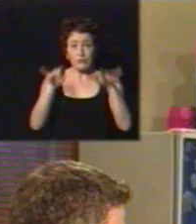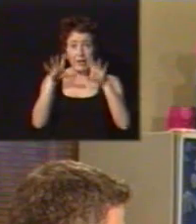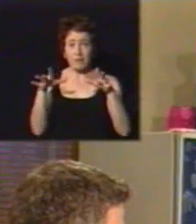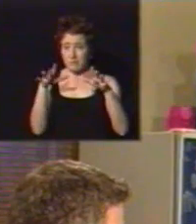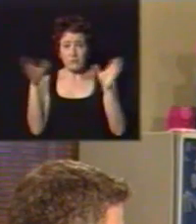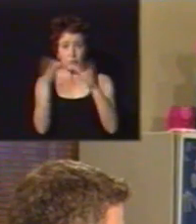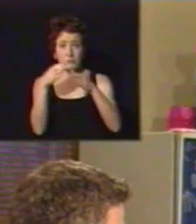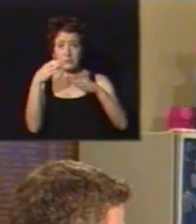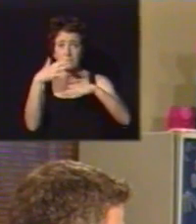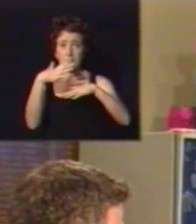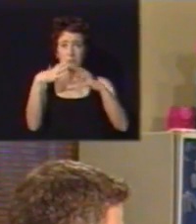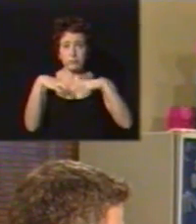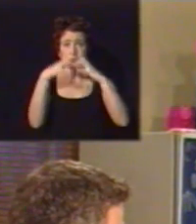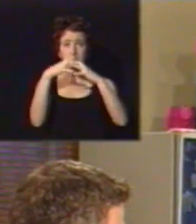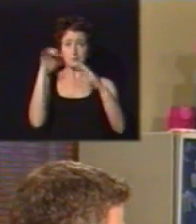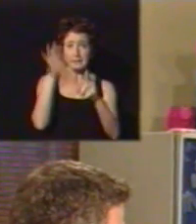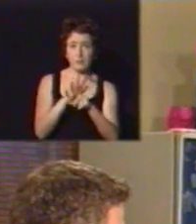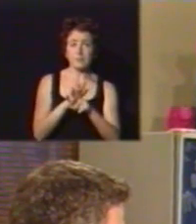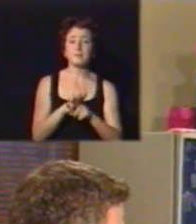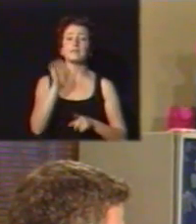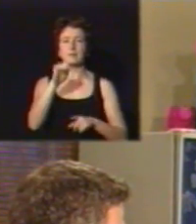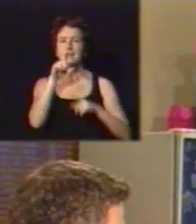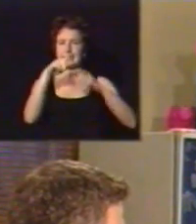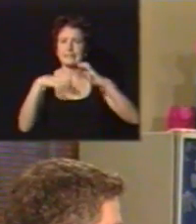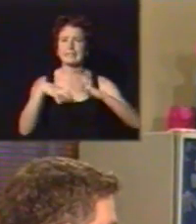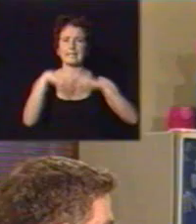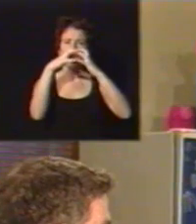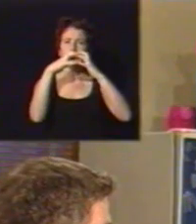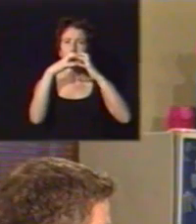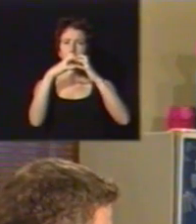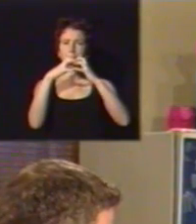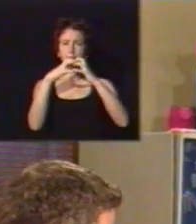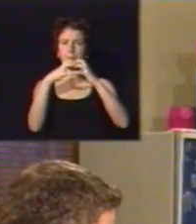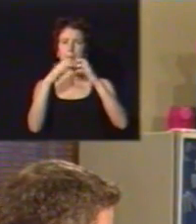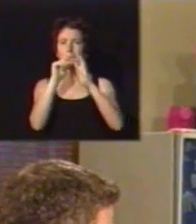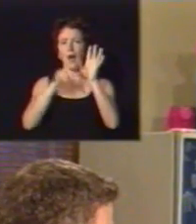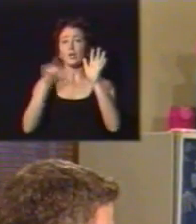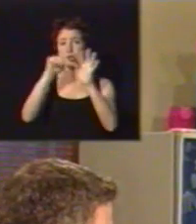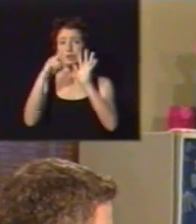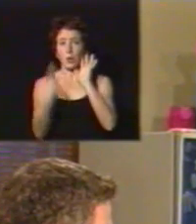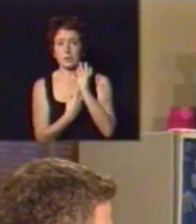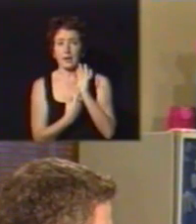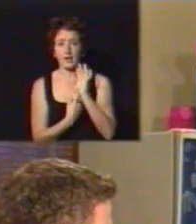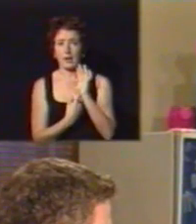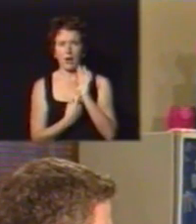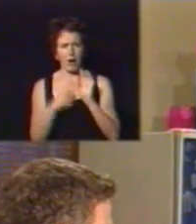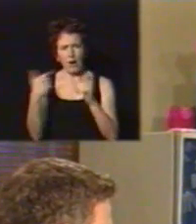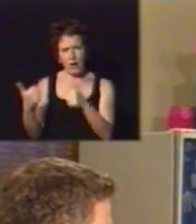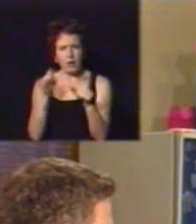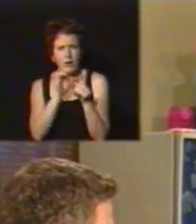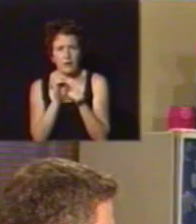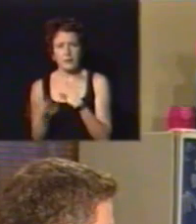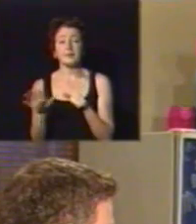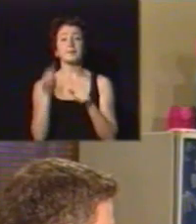one was actually started by an endocrinologist about 16 years ago in Melbourne. Actually by a doctor? By a doctor. Oh, isn't that fantastic? It